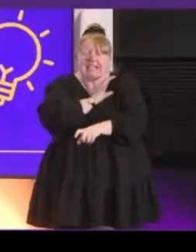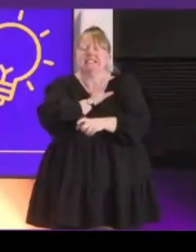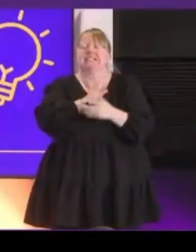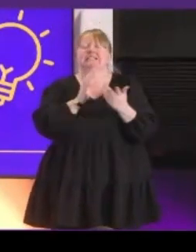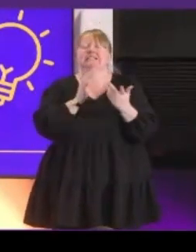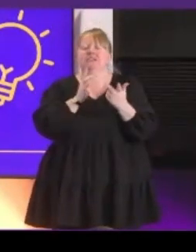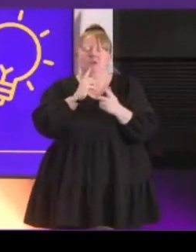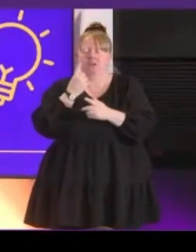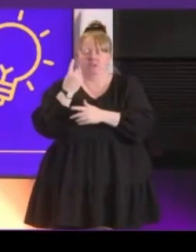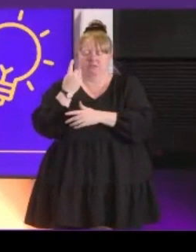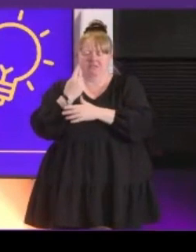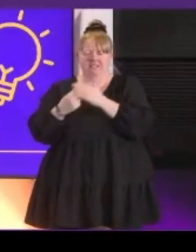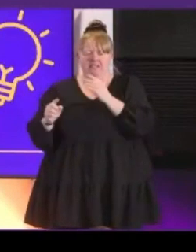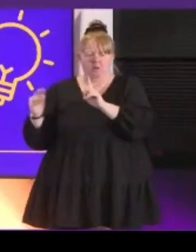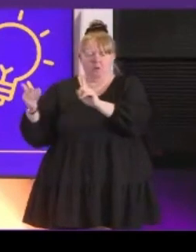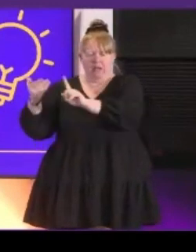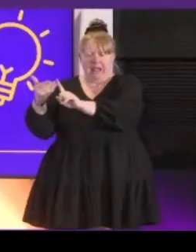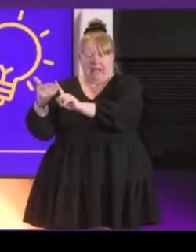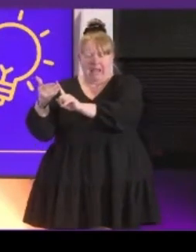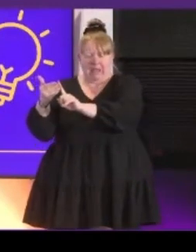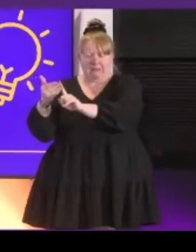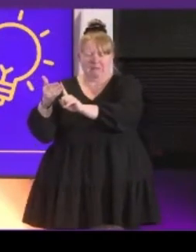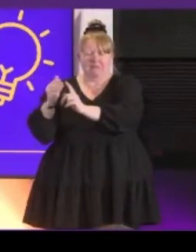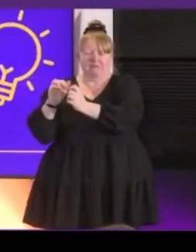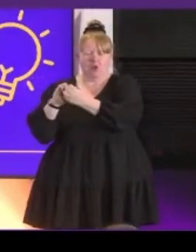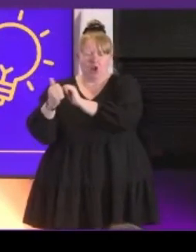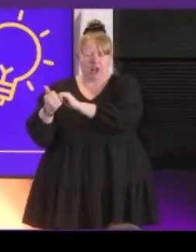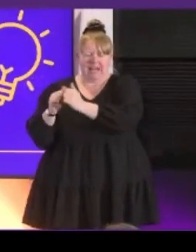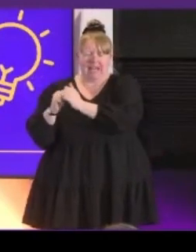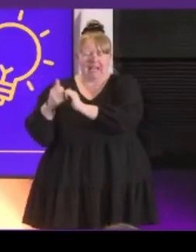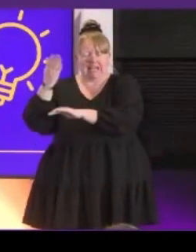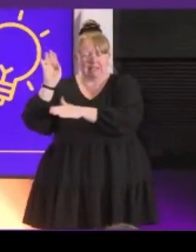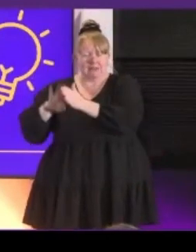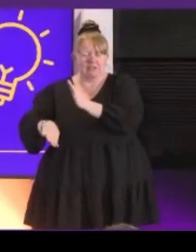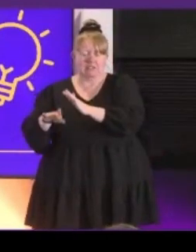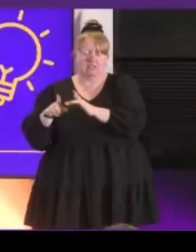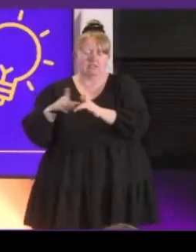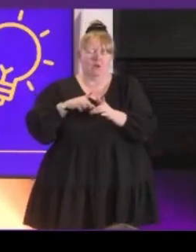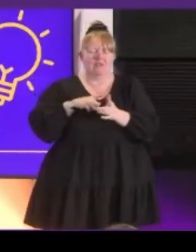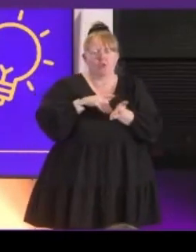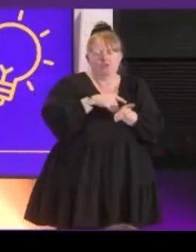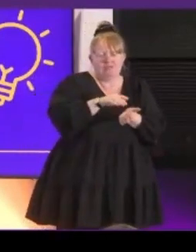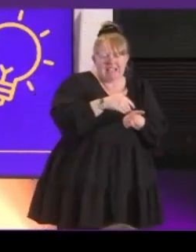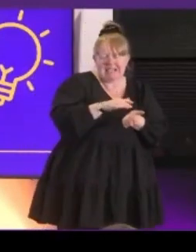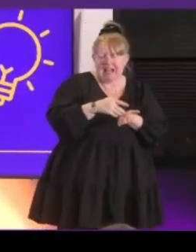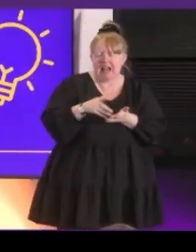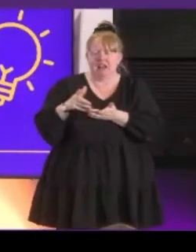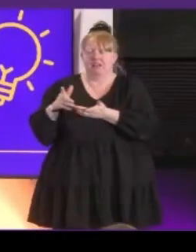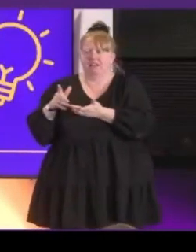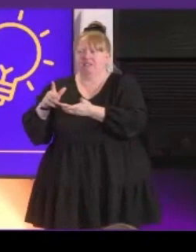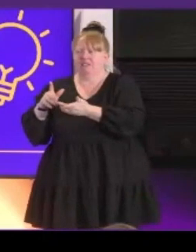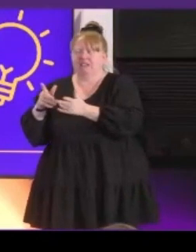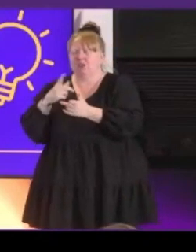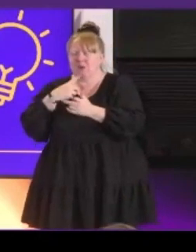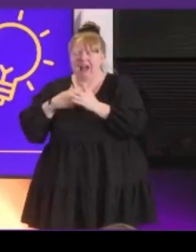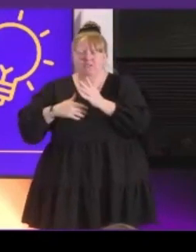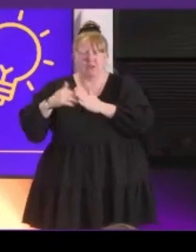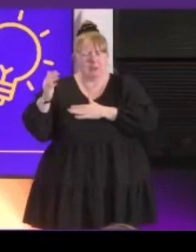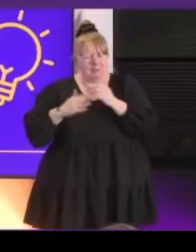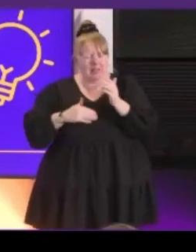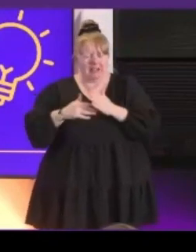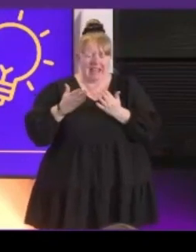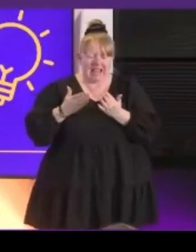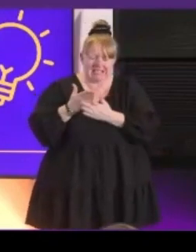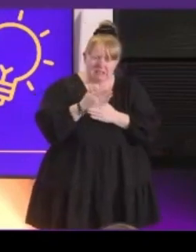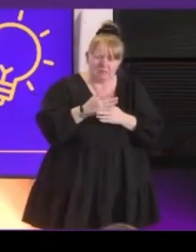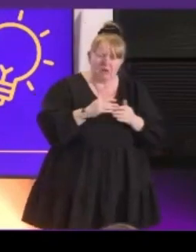single goal of colleague experience. Like if you just stop at colleague experience and you're in retail, that's ridiculous. No, you've got to go and build accessible retail. You've